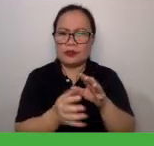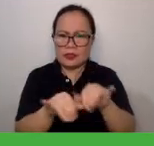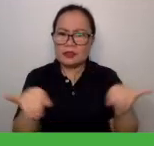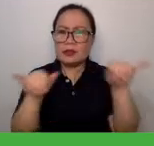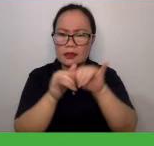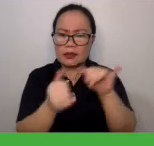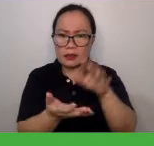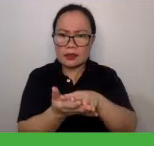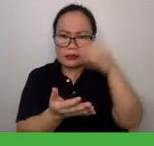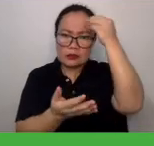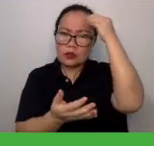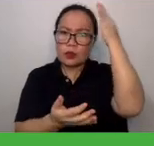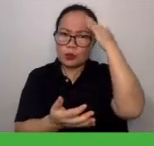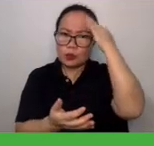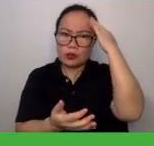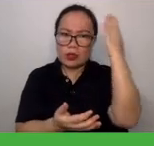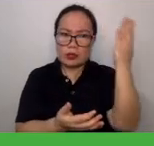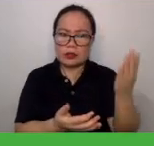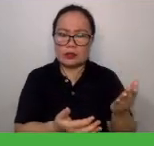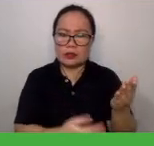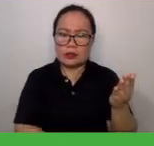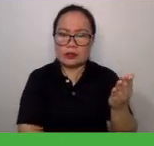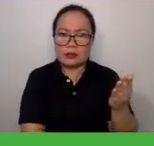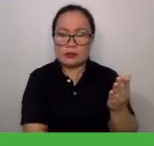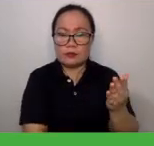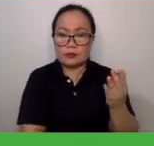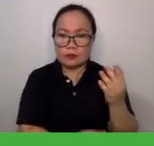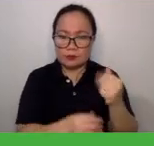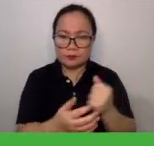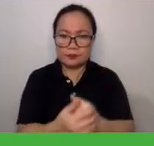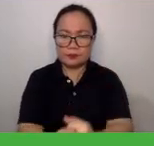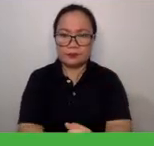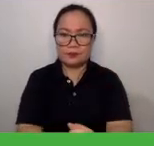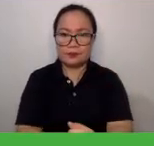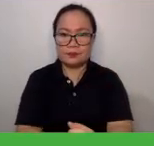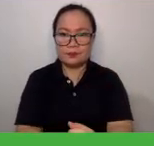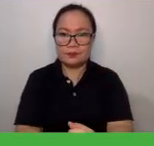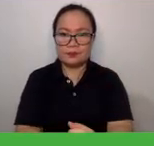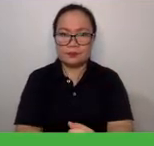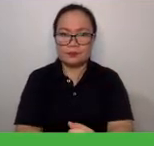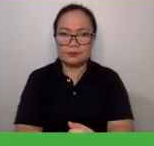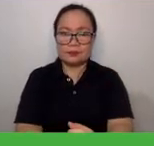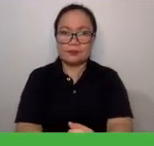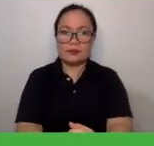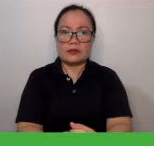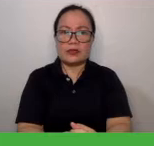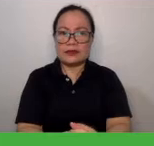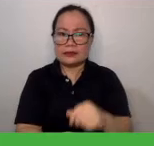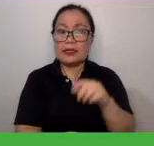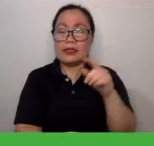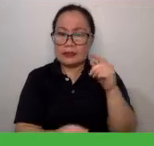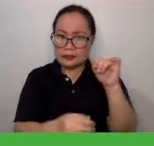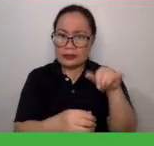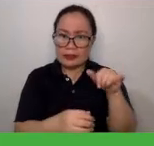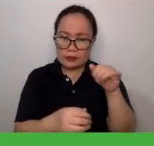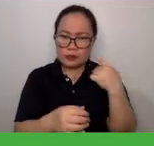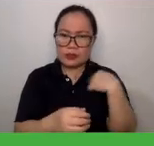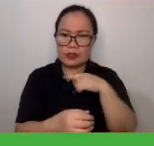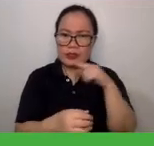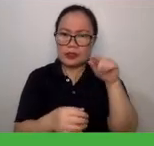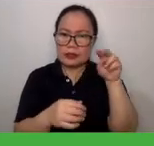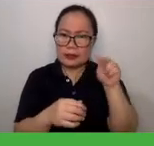ginagamit. Kasi minsan, ito po ang given aside from this. Okay? And then, of course, you also have to know